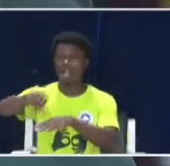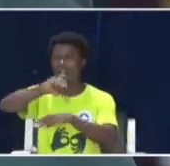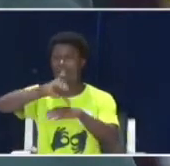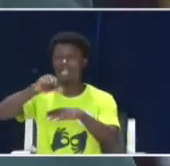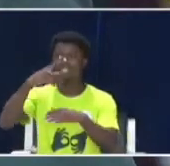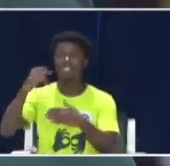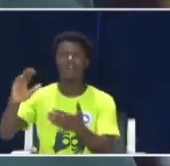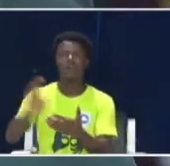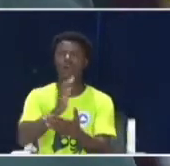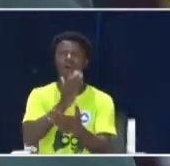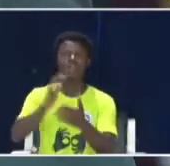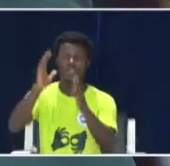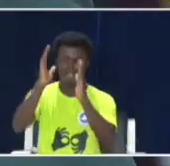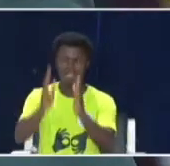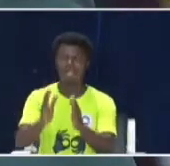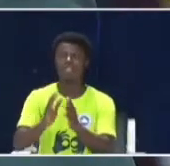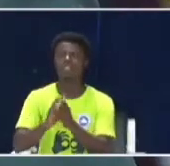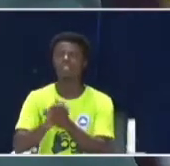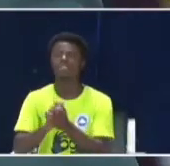And all